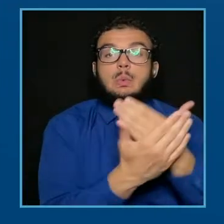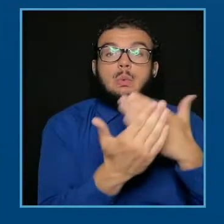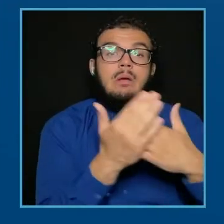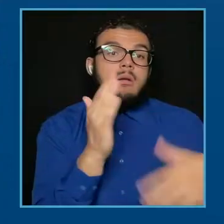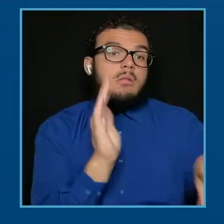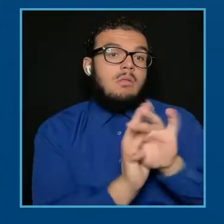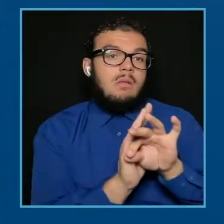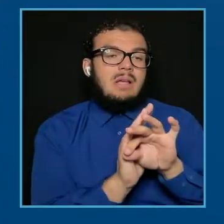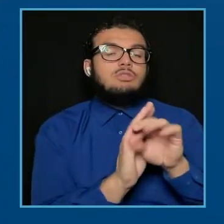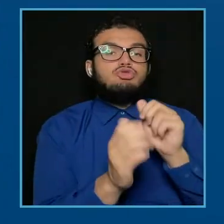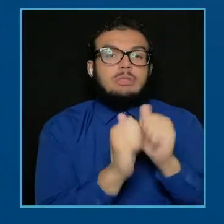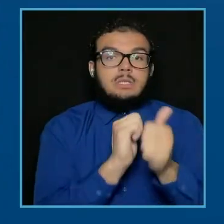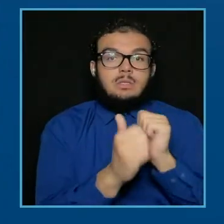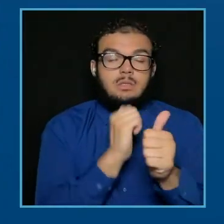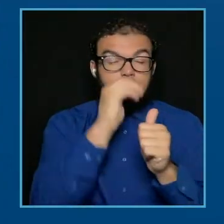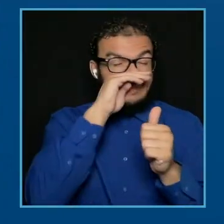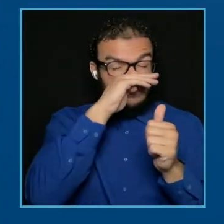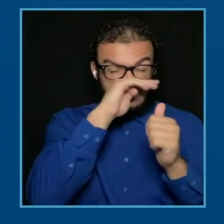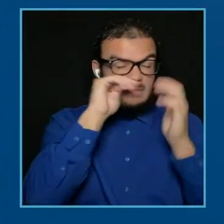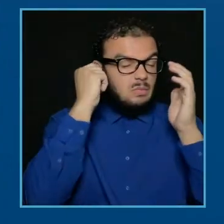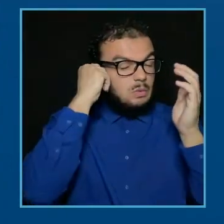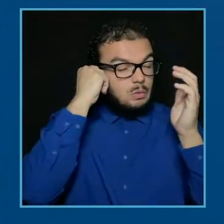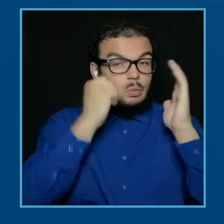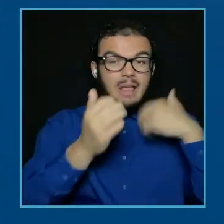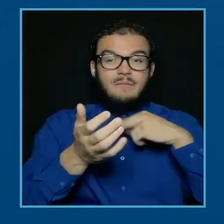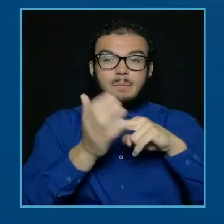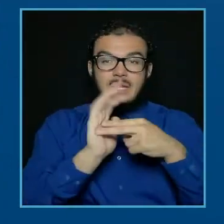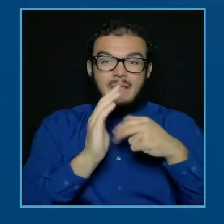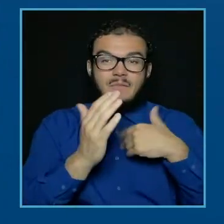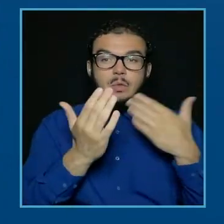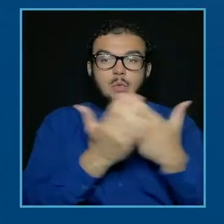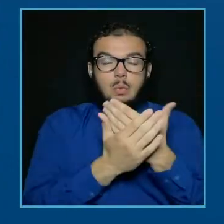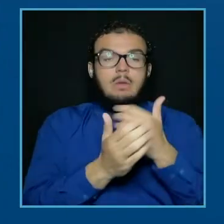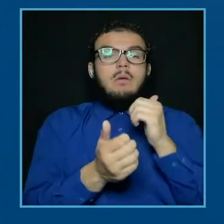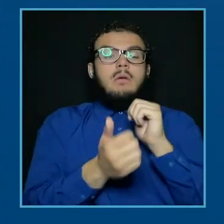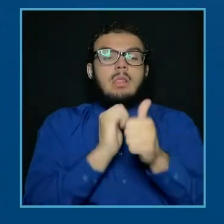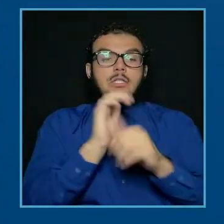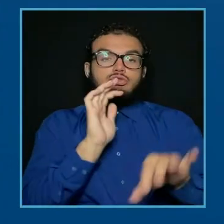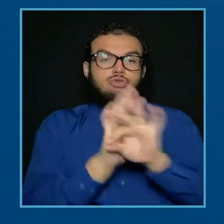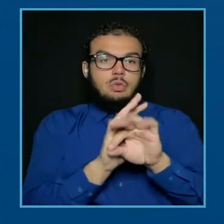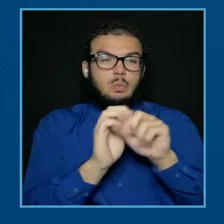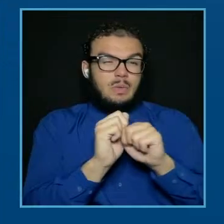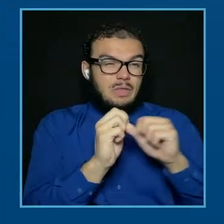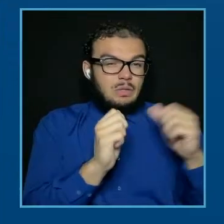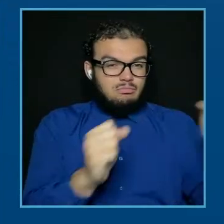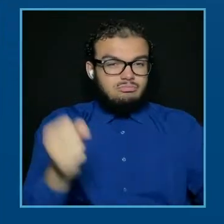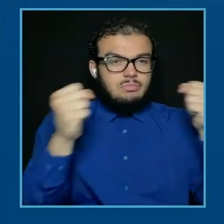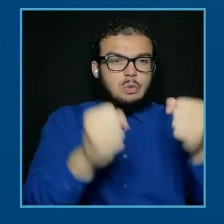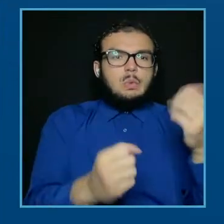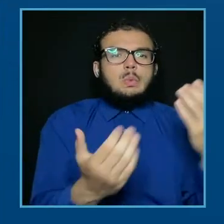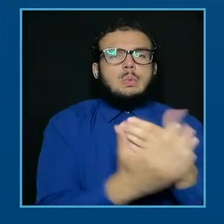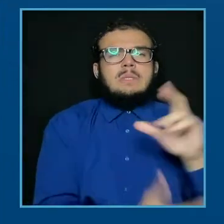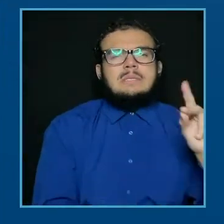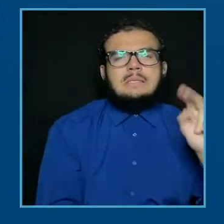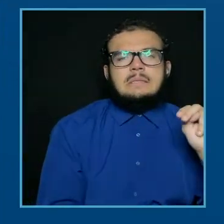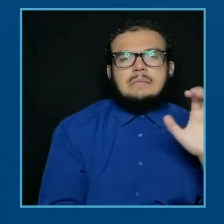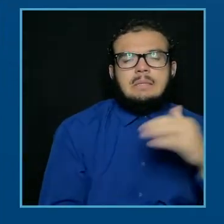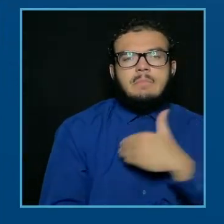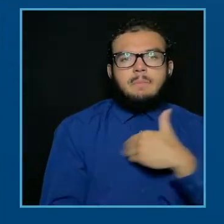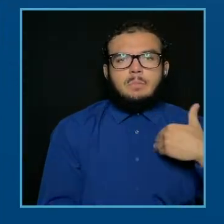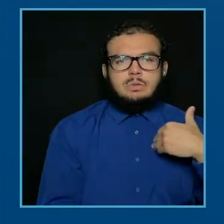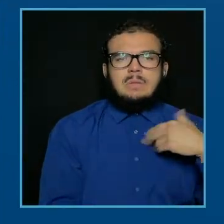would mean that you would have a new election with a new set of DNC members. So how do